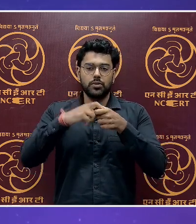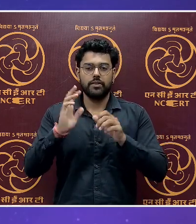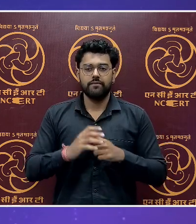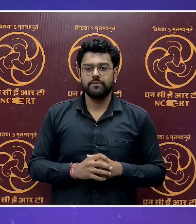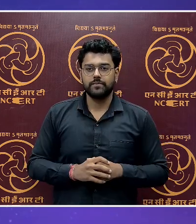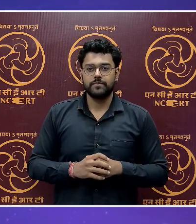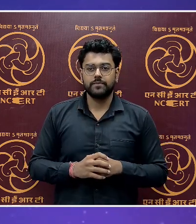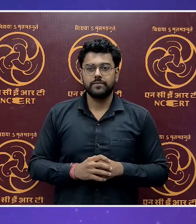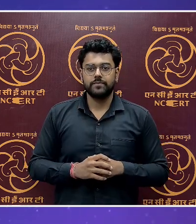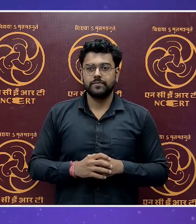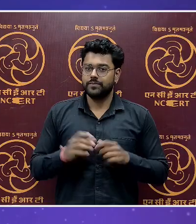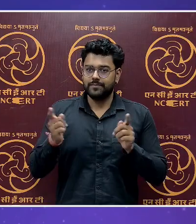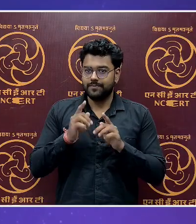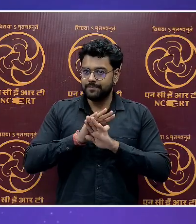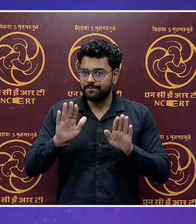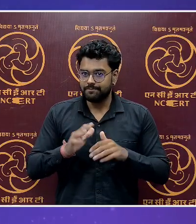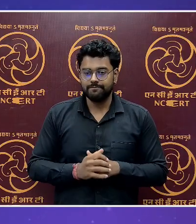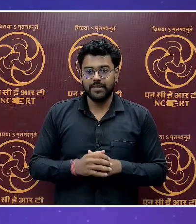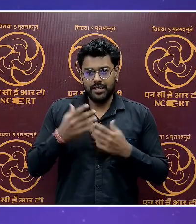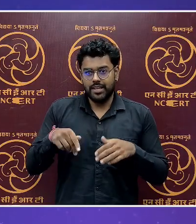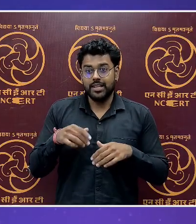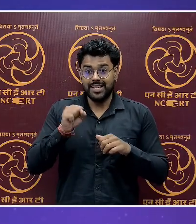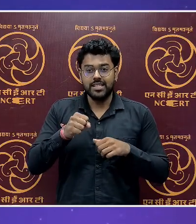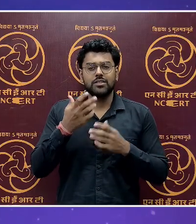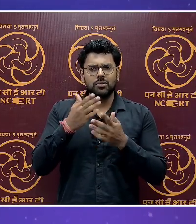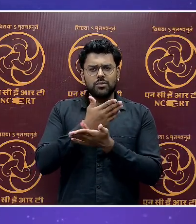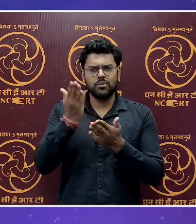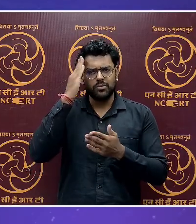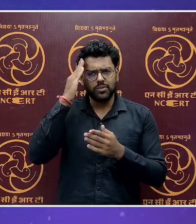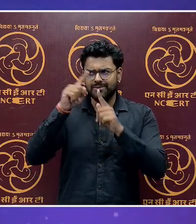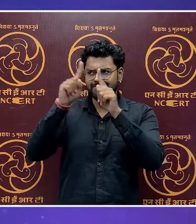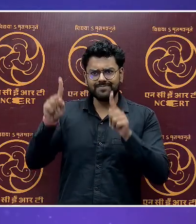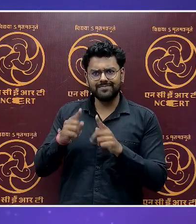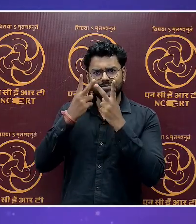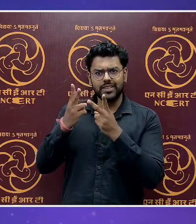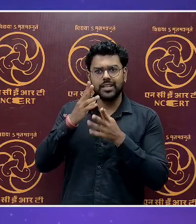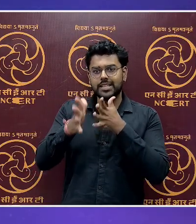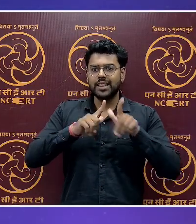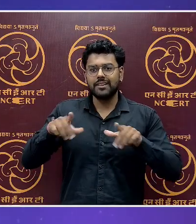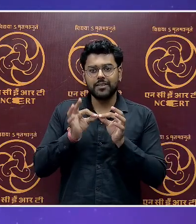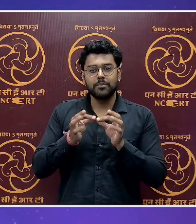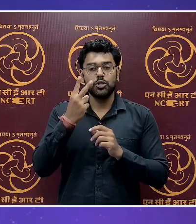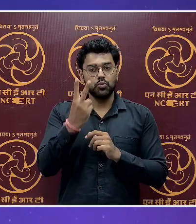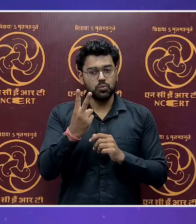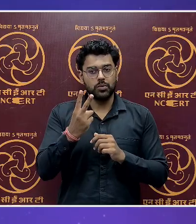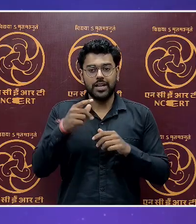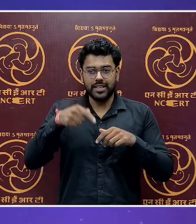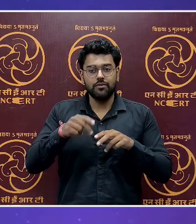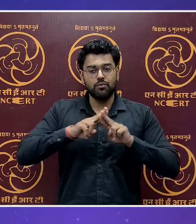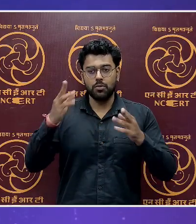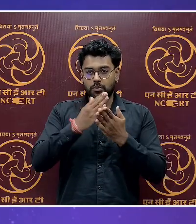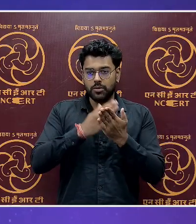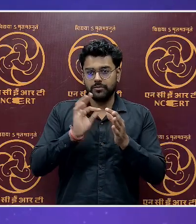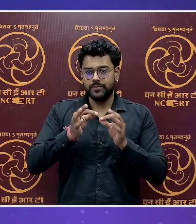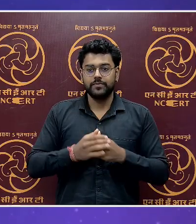And that's not it, because of course we have 2 ISL interpreters who will be accompanying us during this entire journey. So